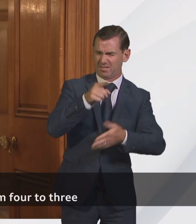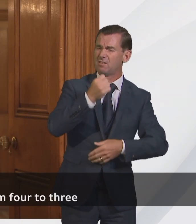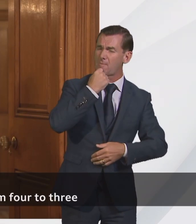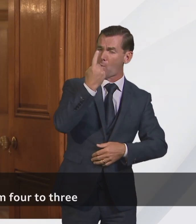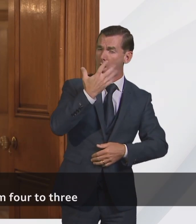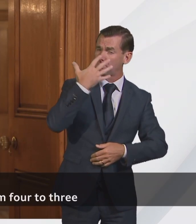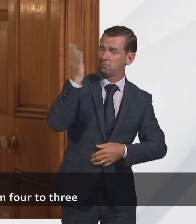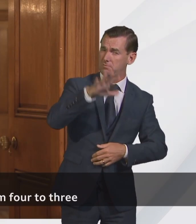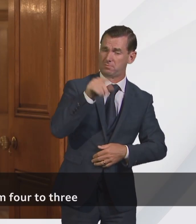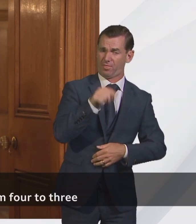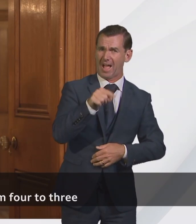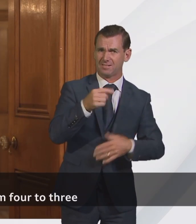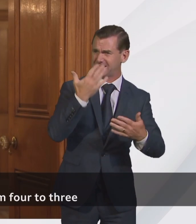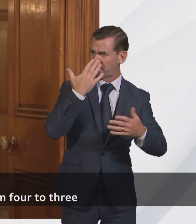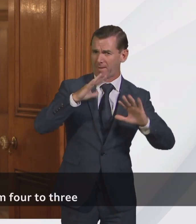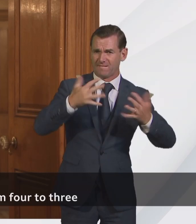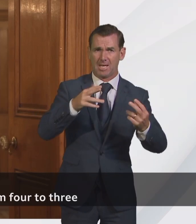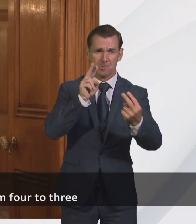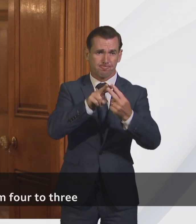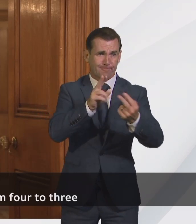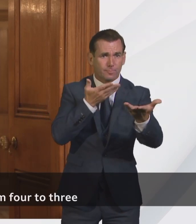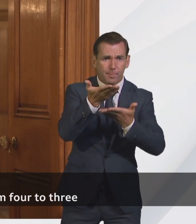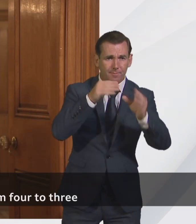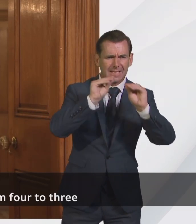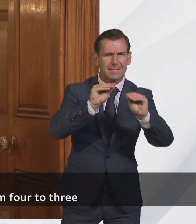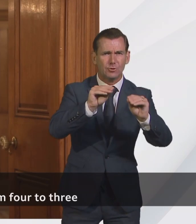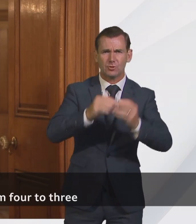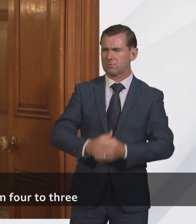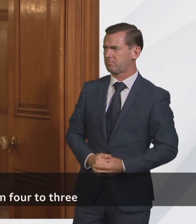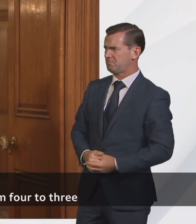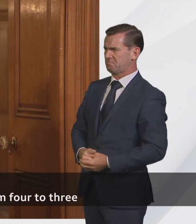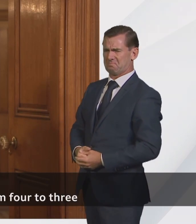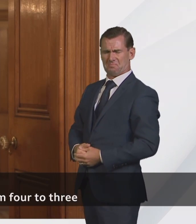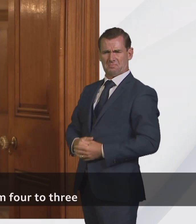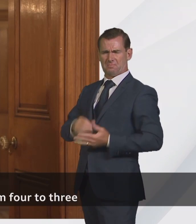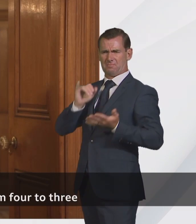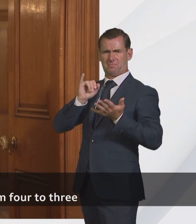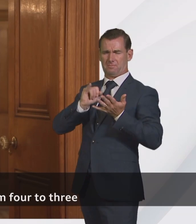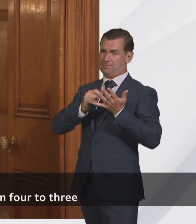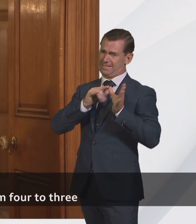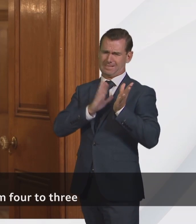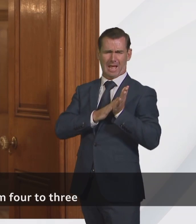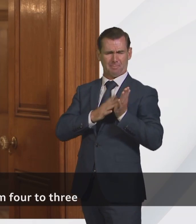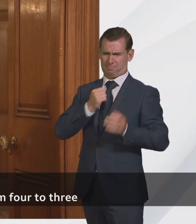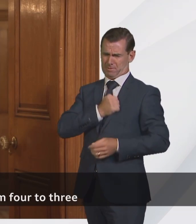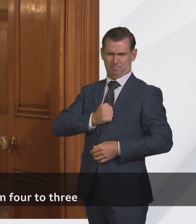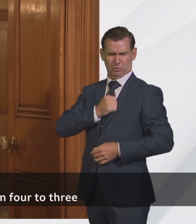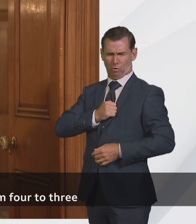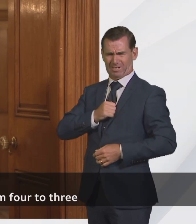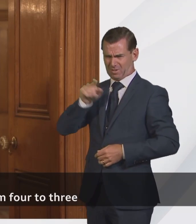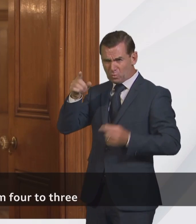lockdown? Well, Sam, I'm very sorry that you're so confused. And